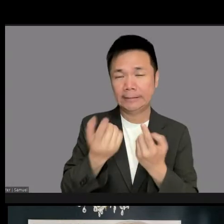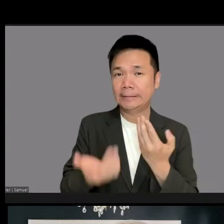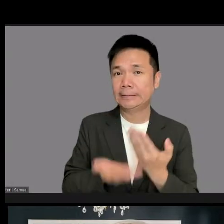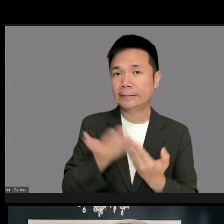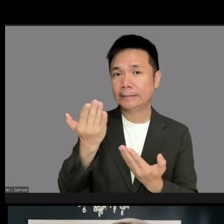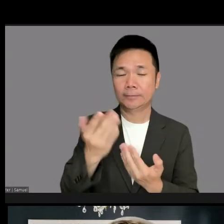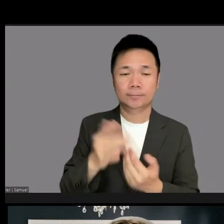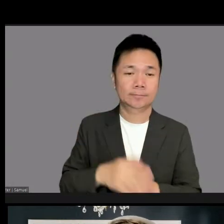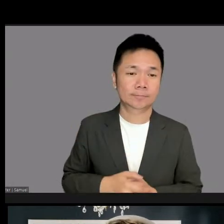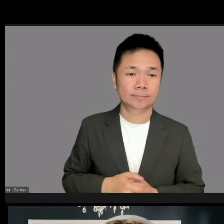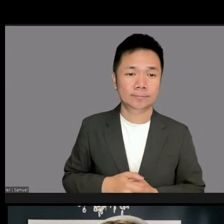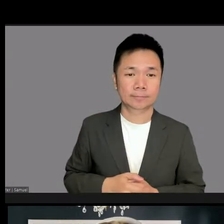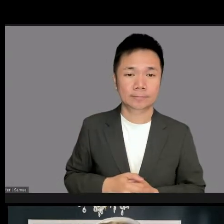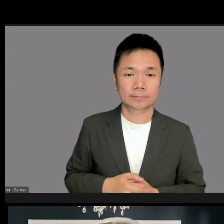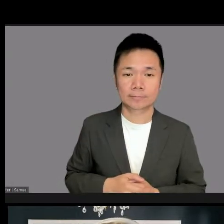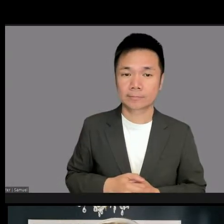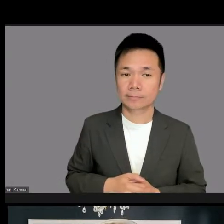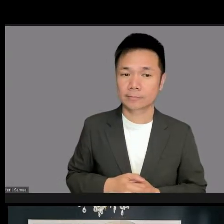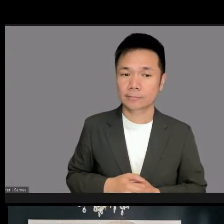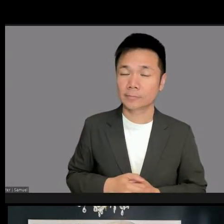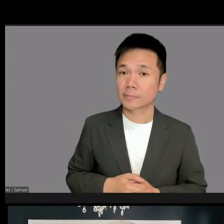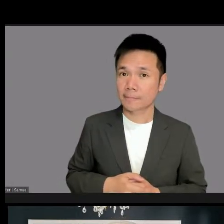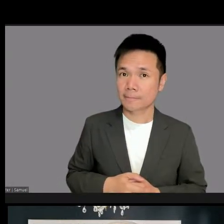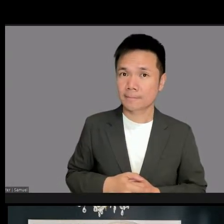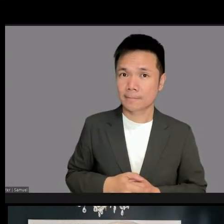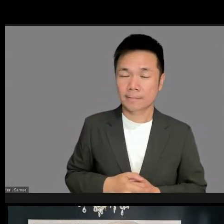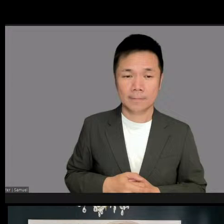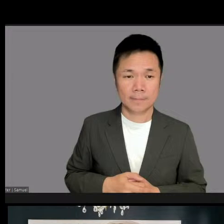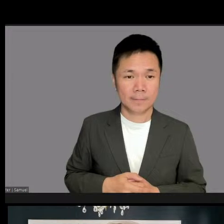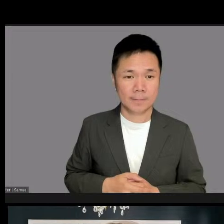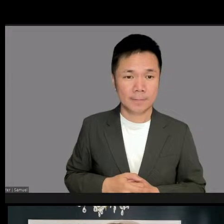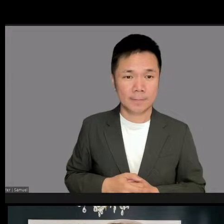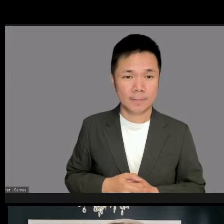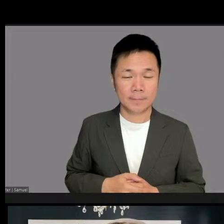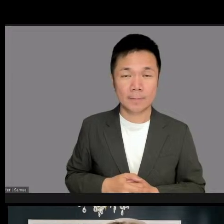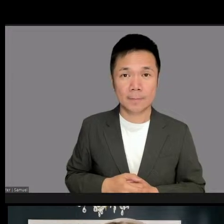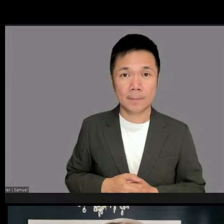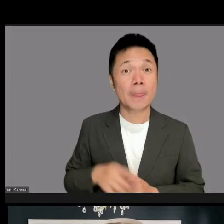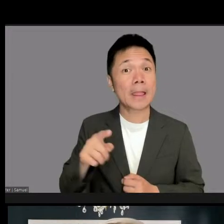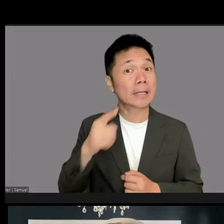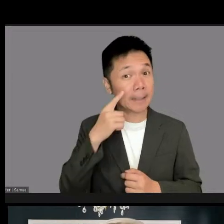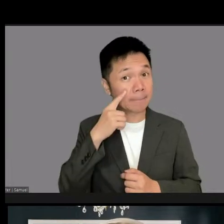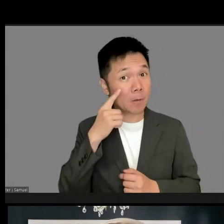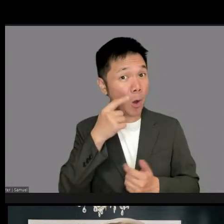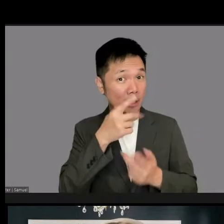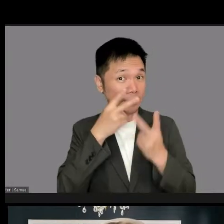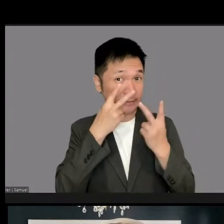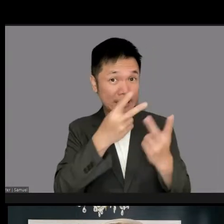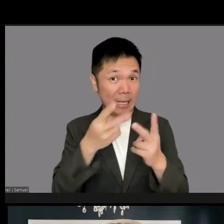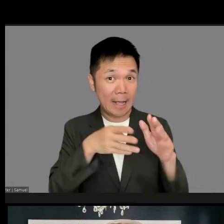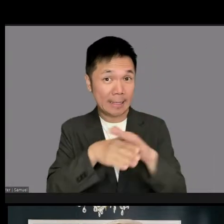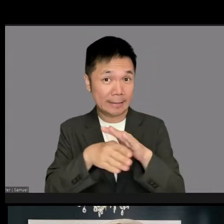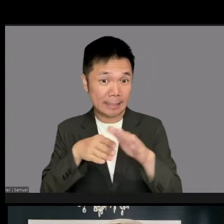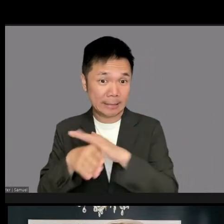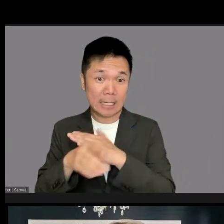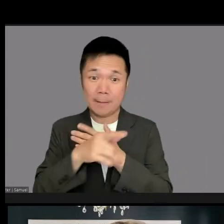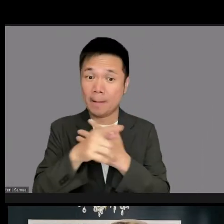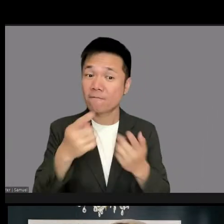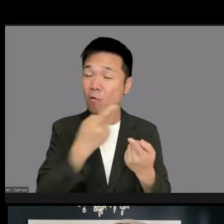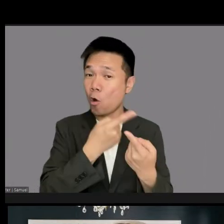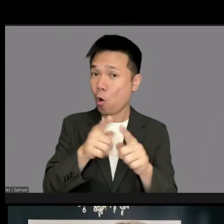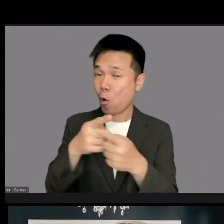to what we were talking about with perceivable. That's one of the ways that we ensure that we have an accessible experience for our